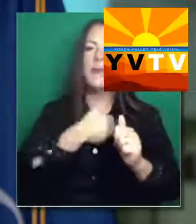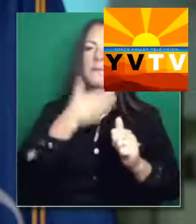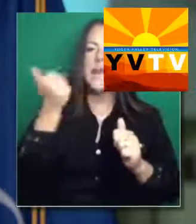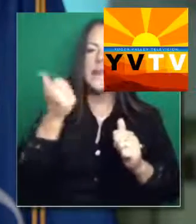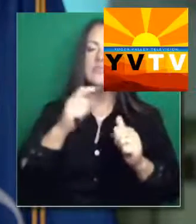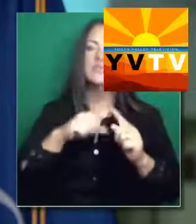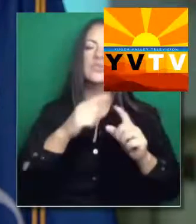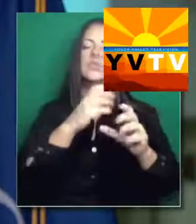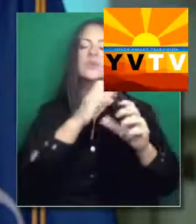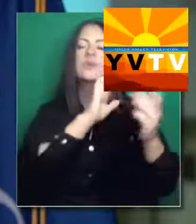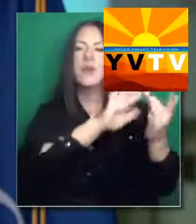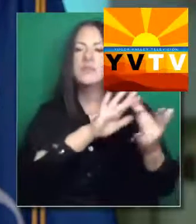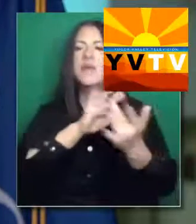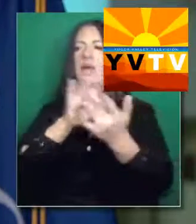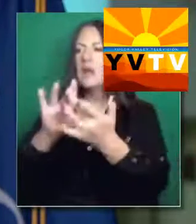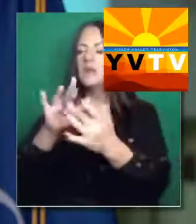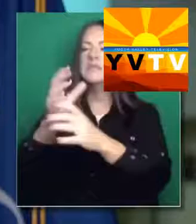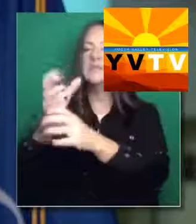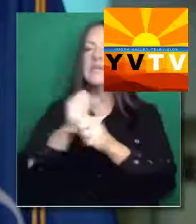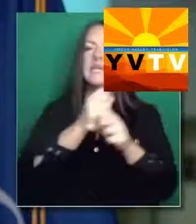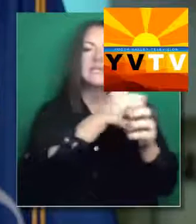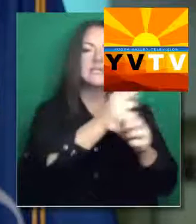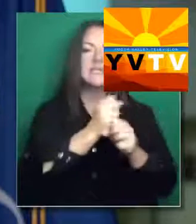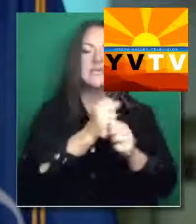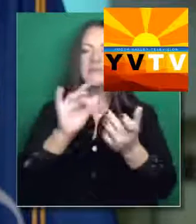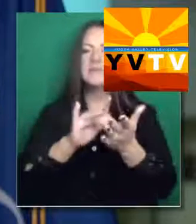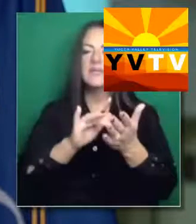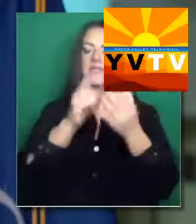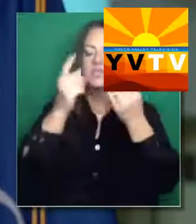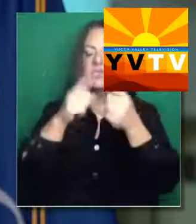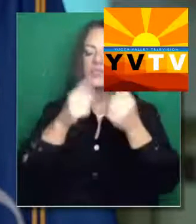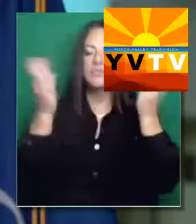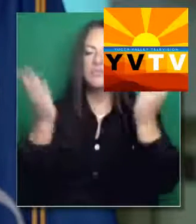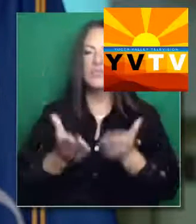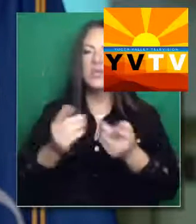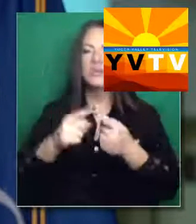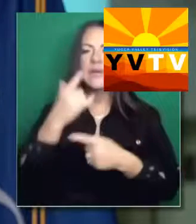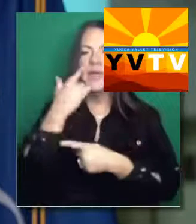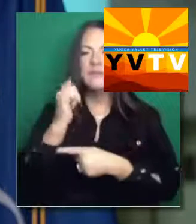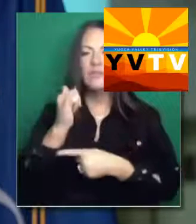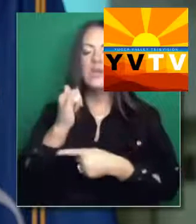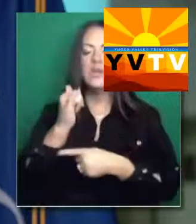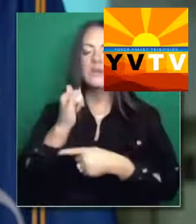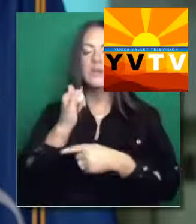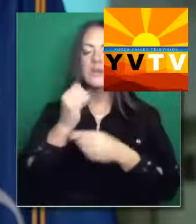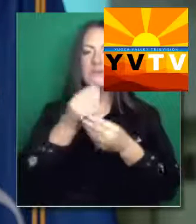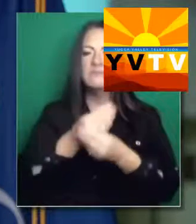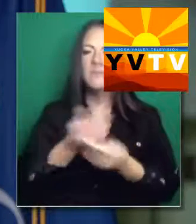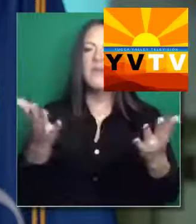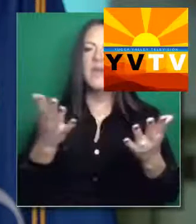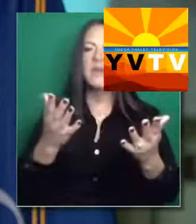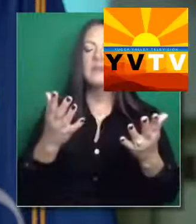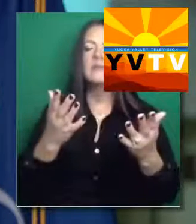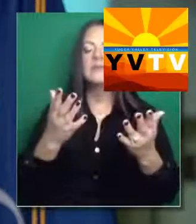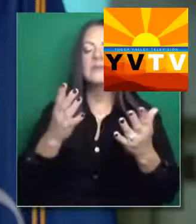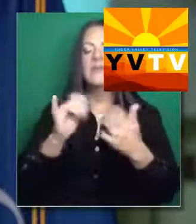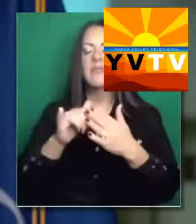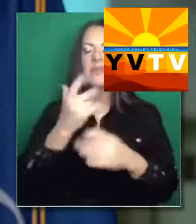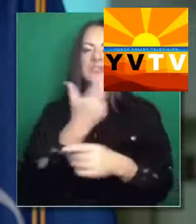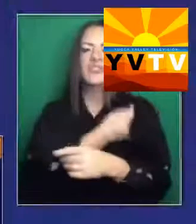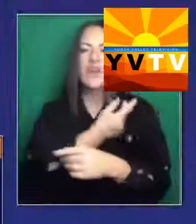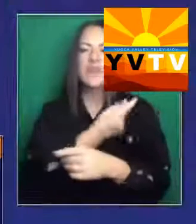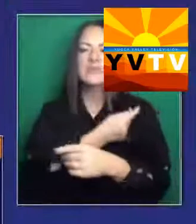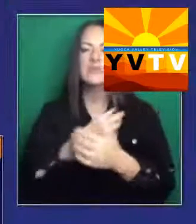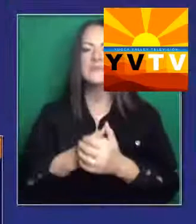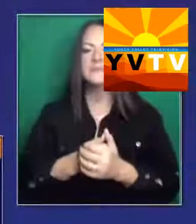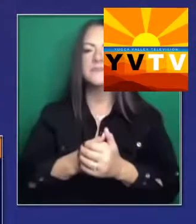question. What more do we need to do? And how do we fast track those efforts? And that's why I put this slide up as it relates to